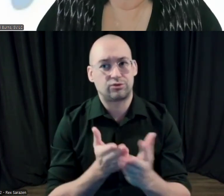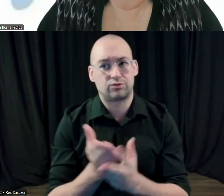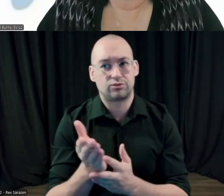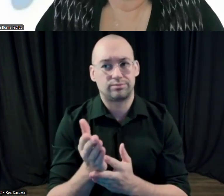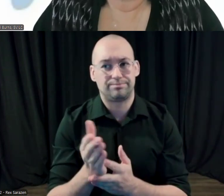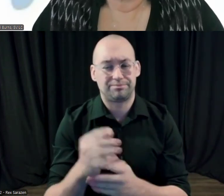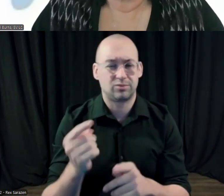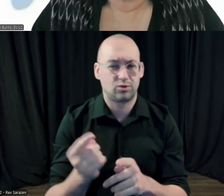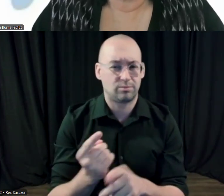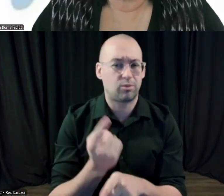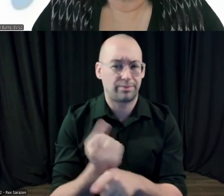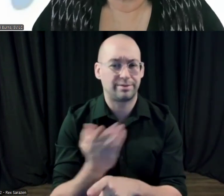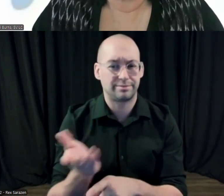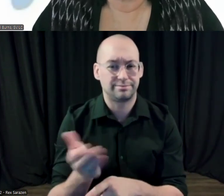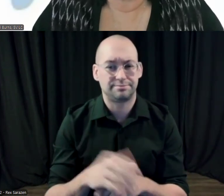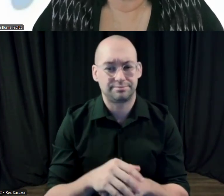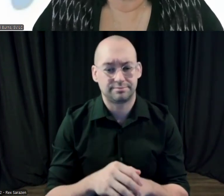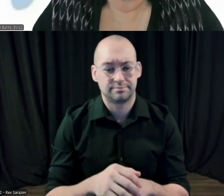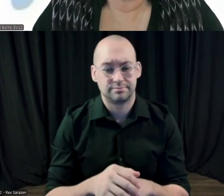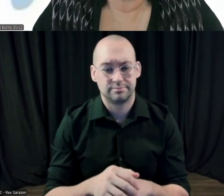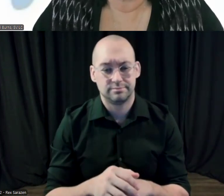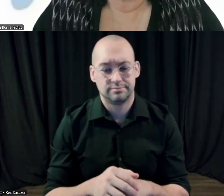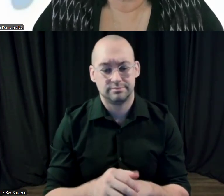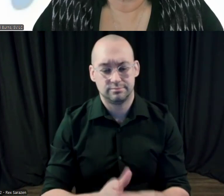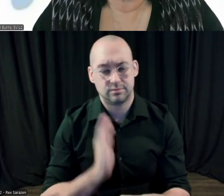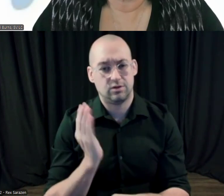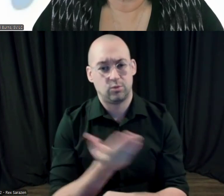appropriate. So we are